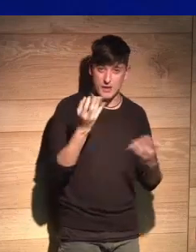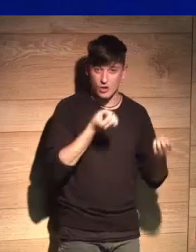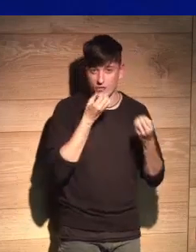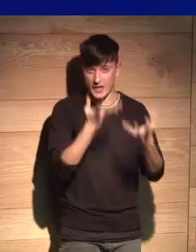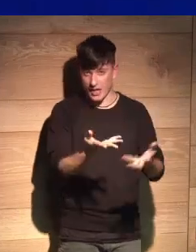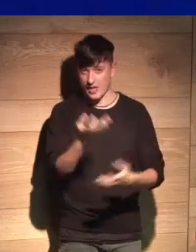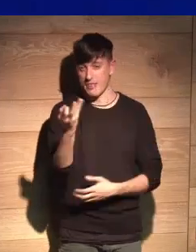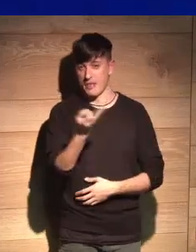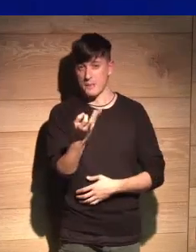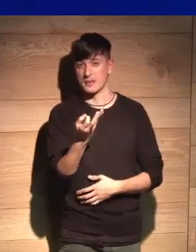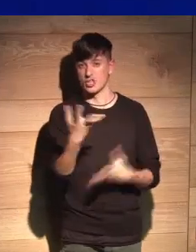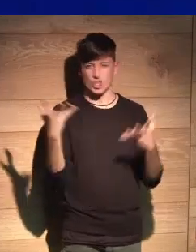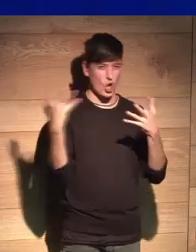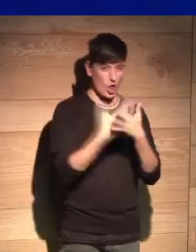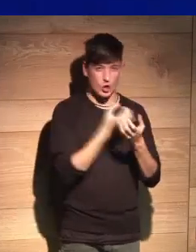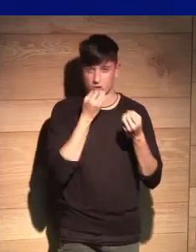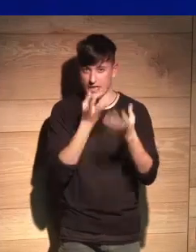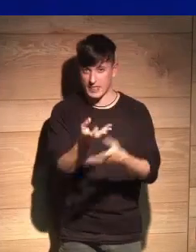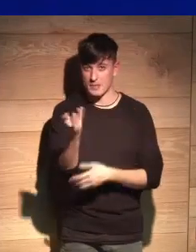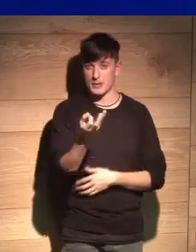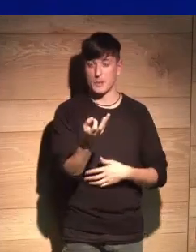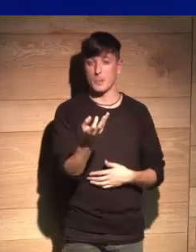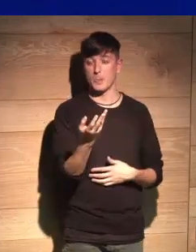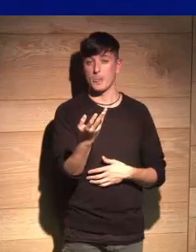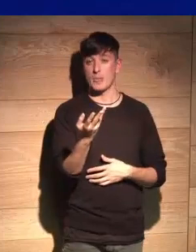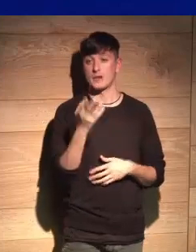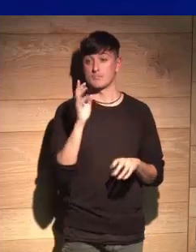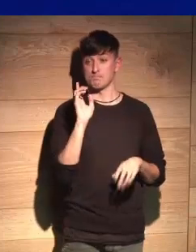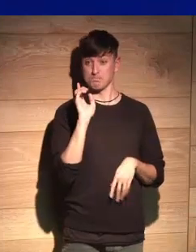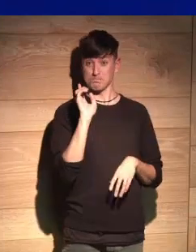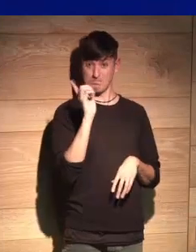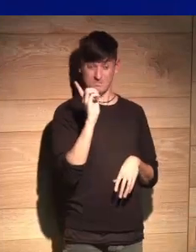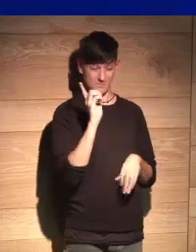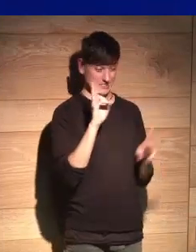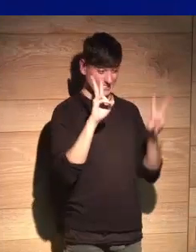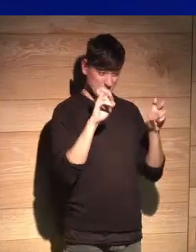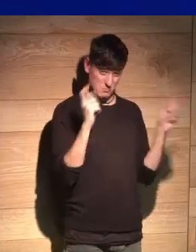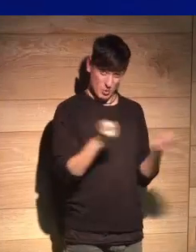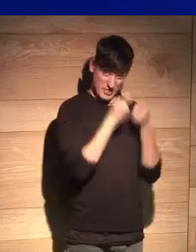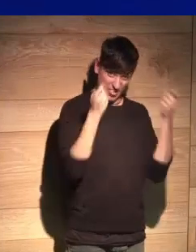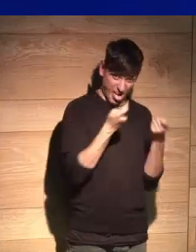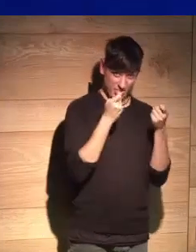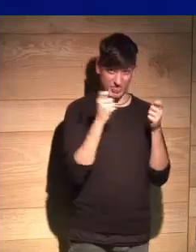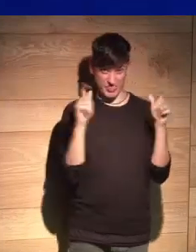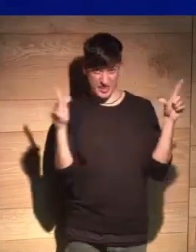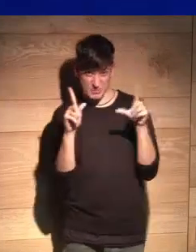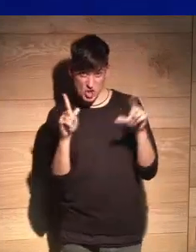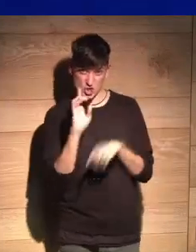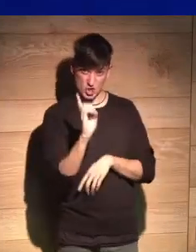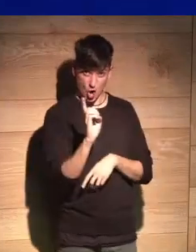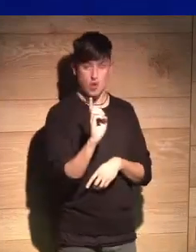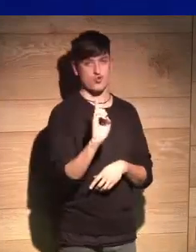technology in the solutions that are used to alleviate them. And do it not only